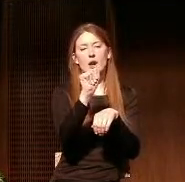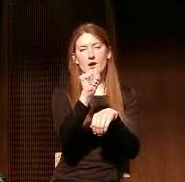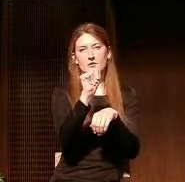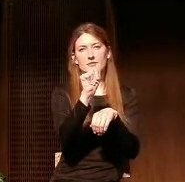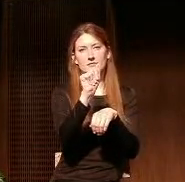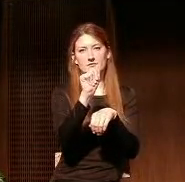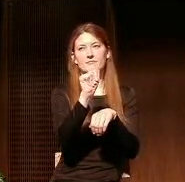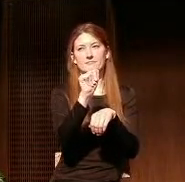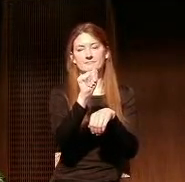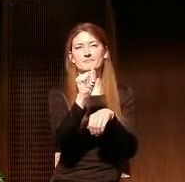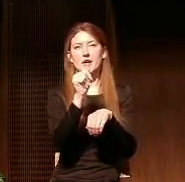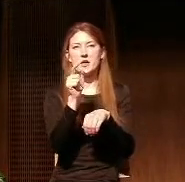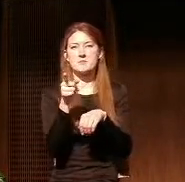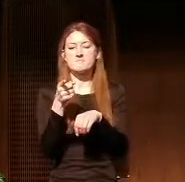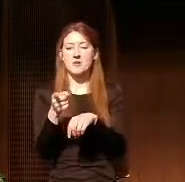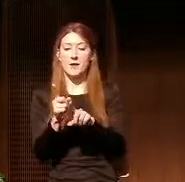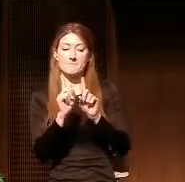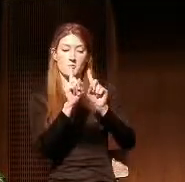and